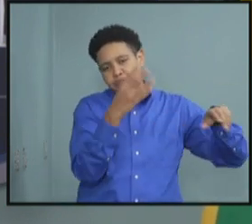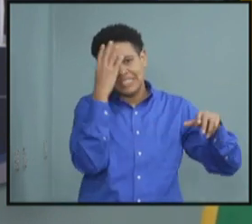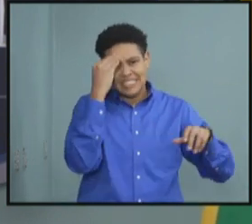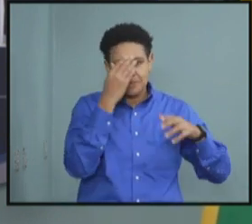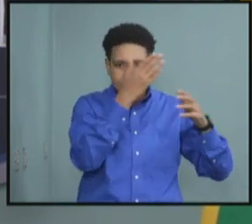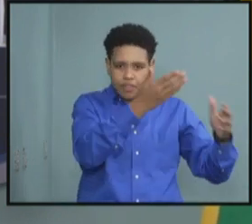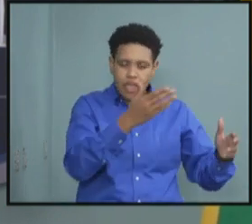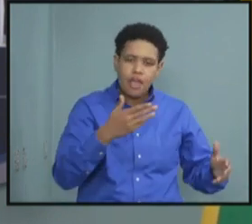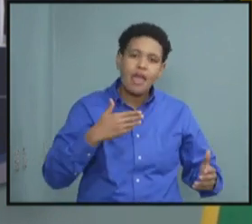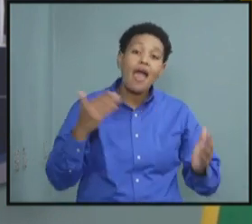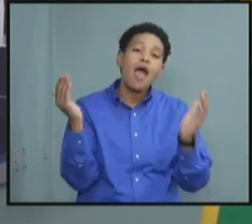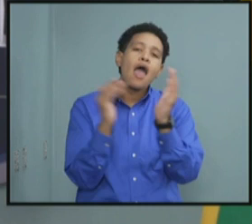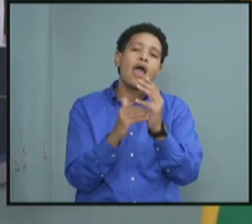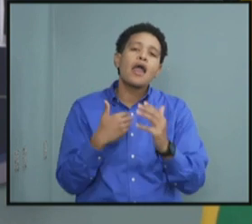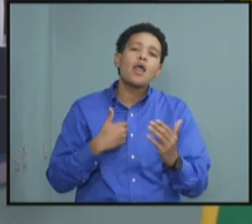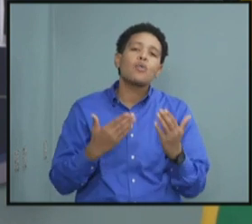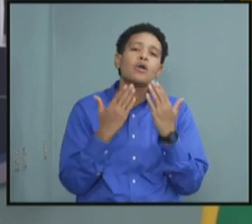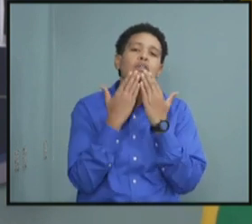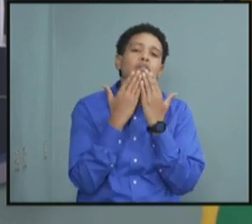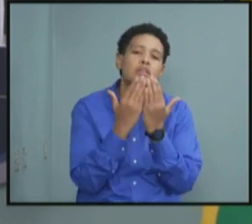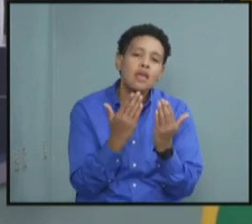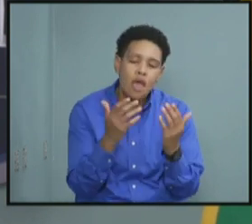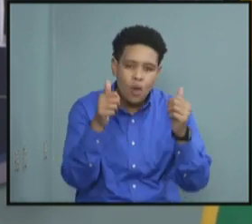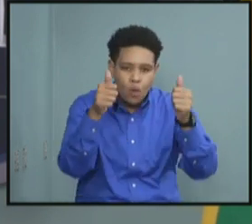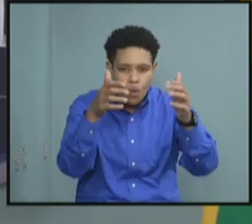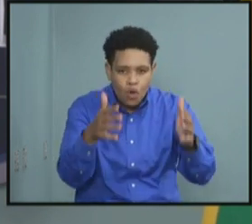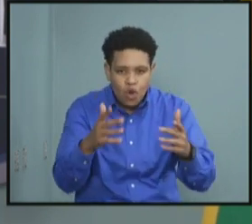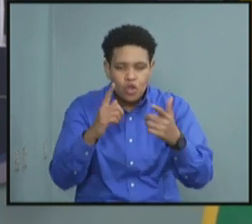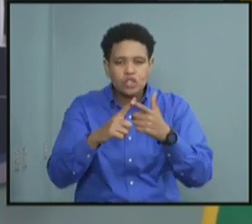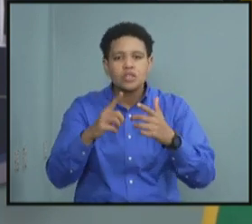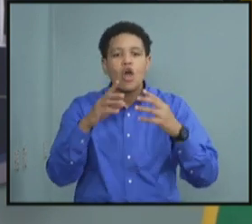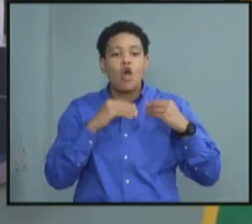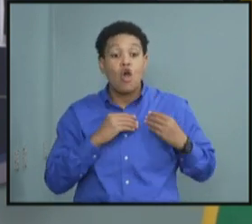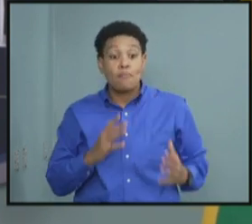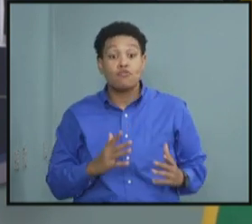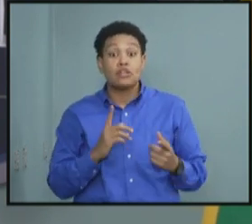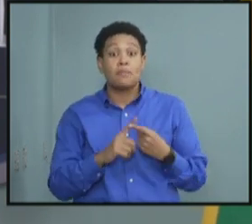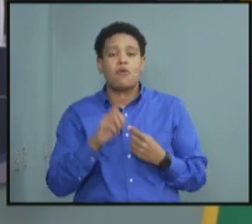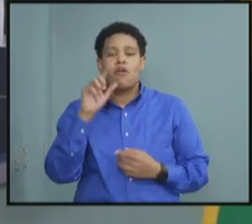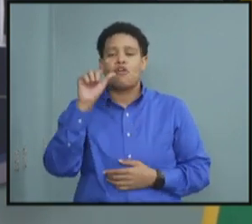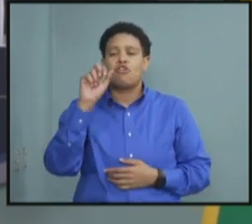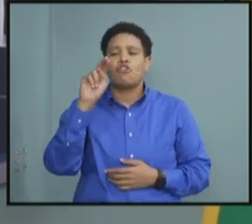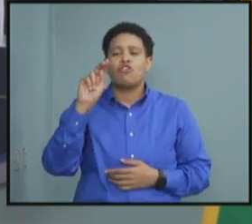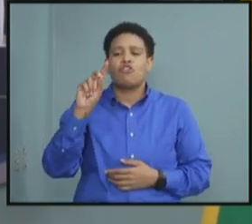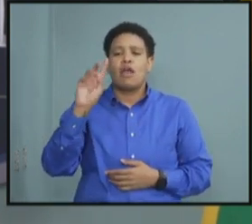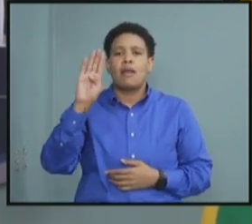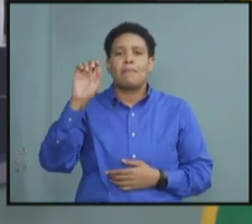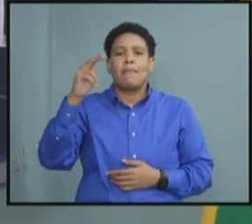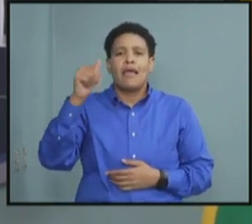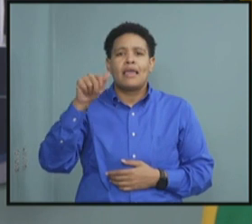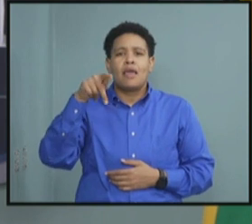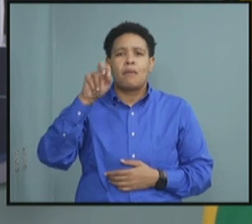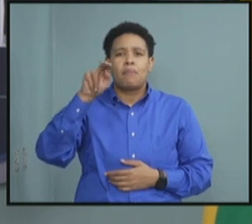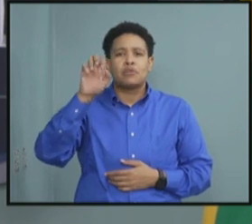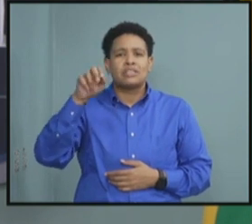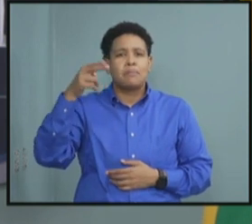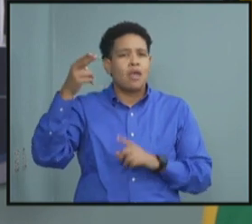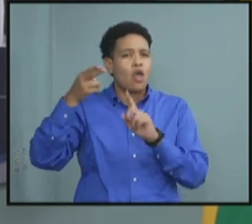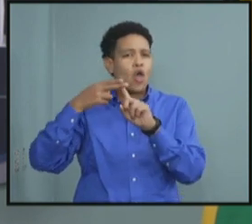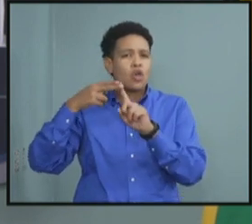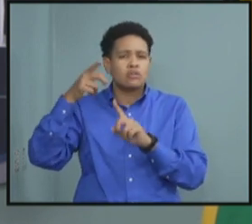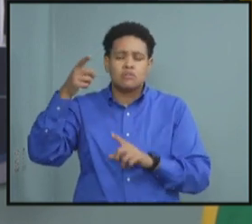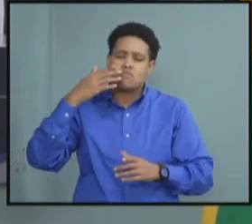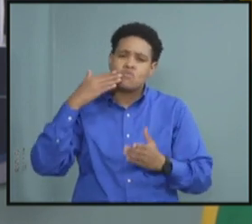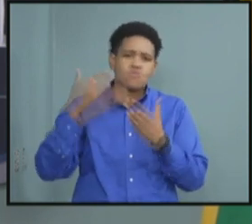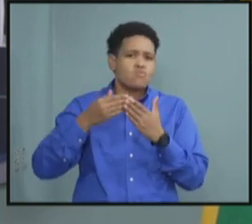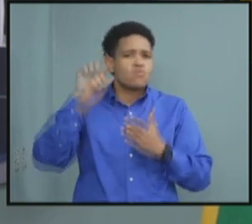I want to thank the owners and operators of the Bahia Principe Hotel. They have been very good to